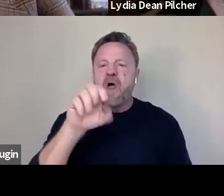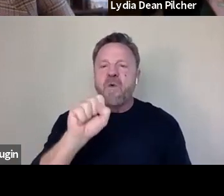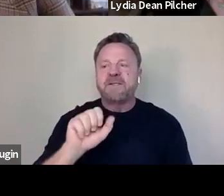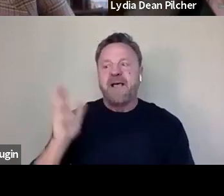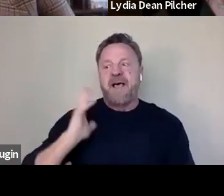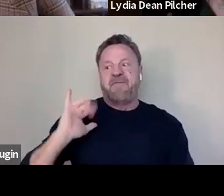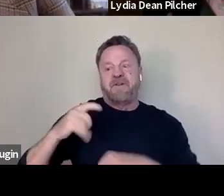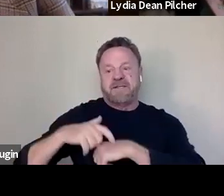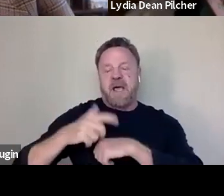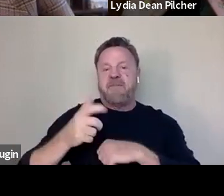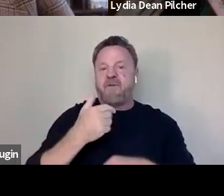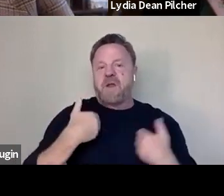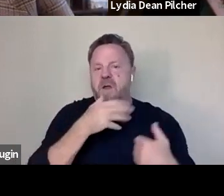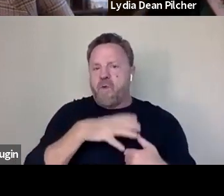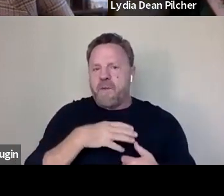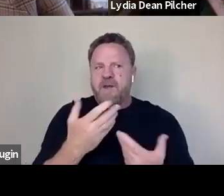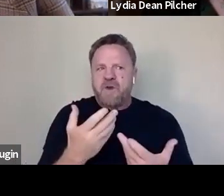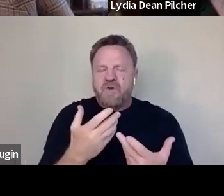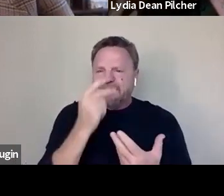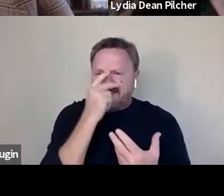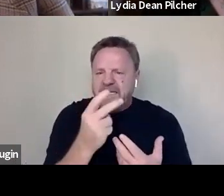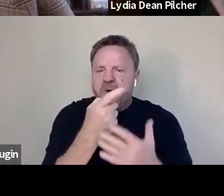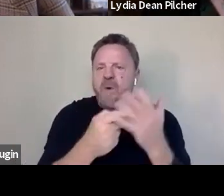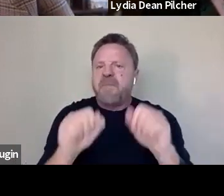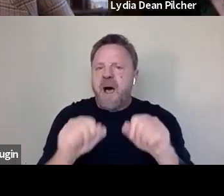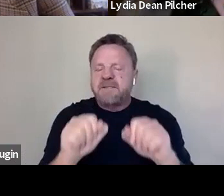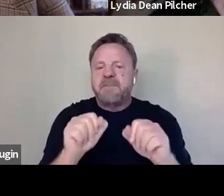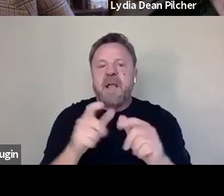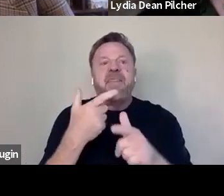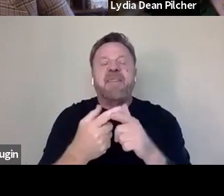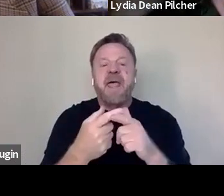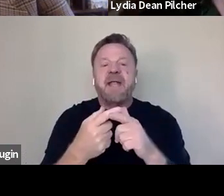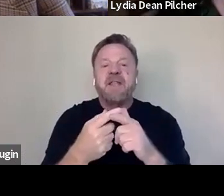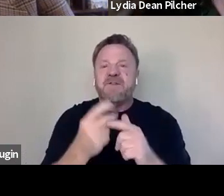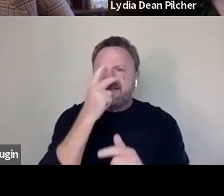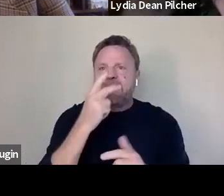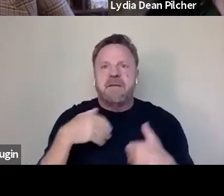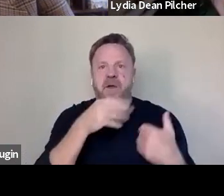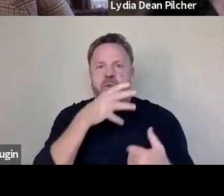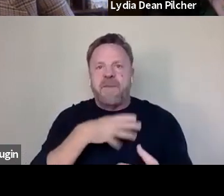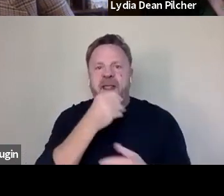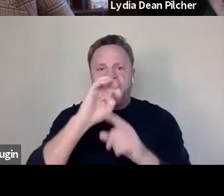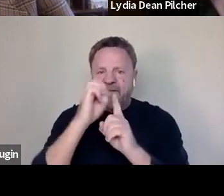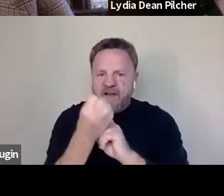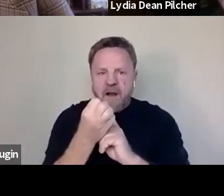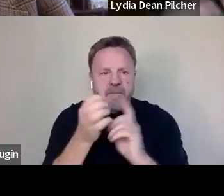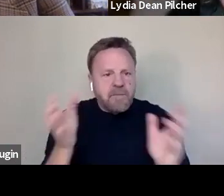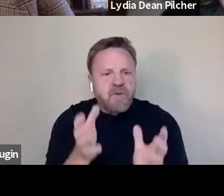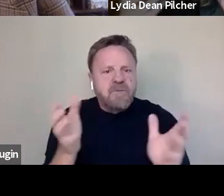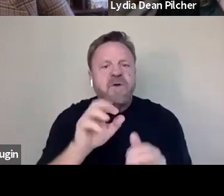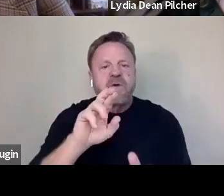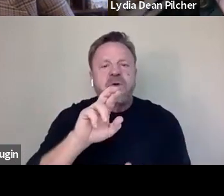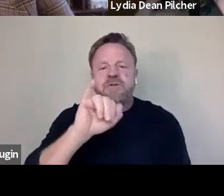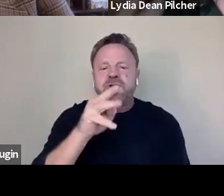to kind of take that in and sort of see what's possible. And then you look at, young women in the environmental movement like Greta Thunberg or